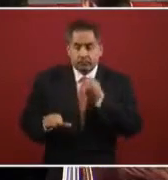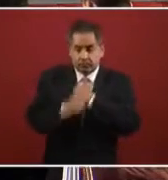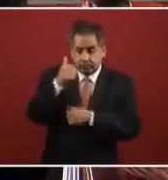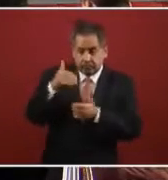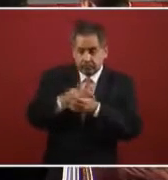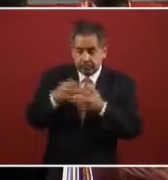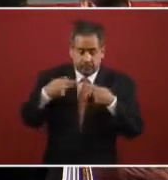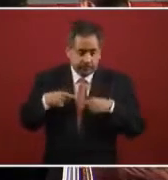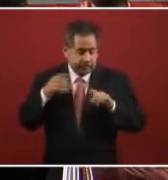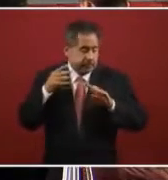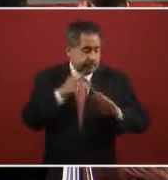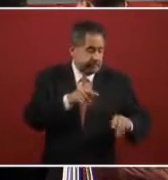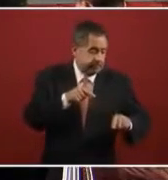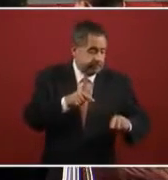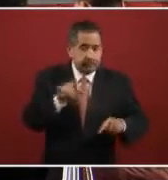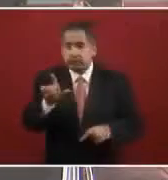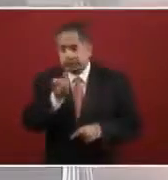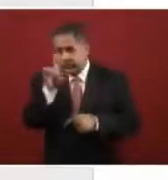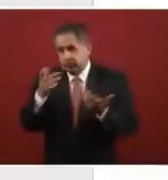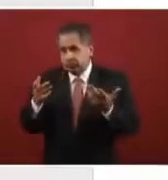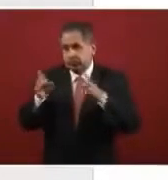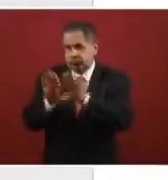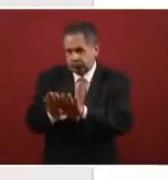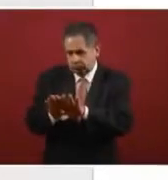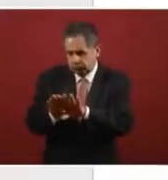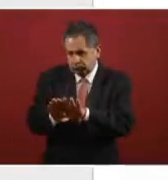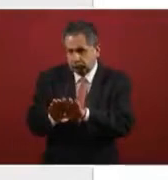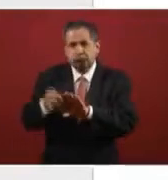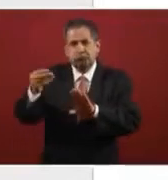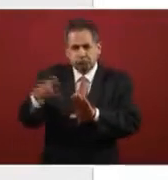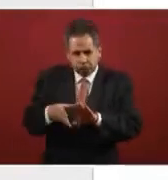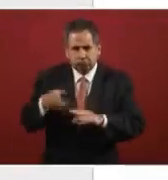We had more than 11,000 visitors.